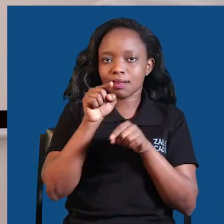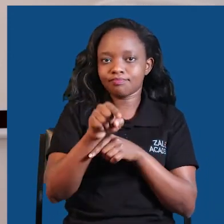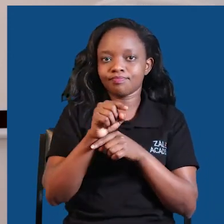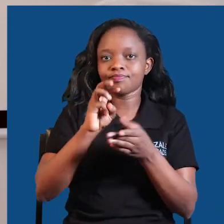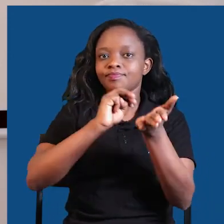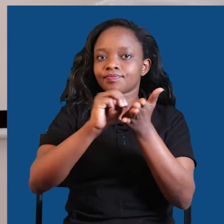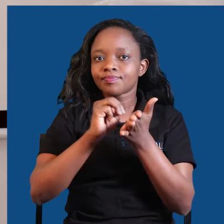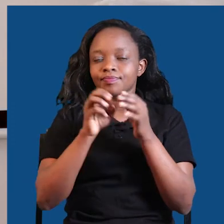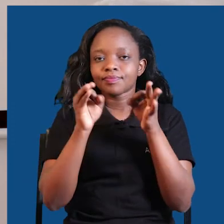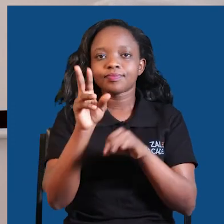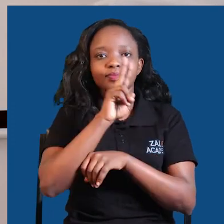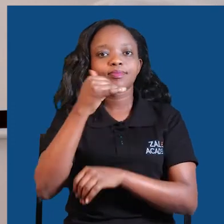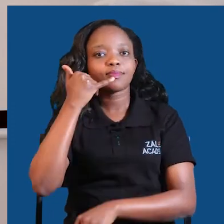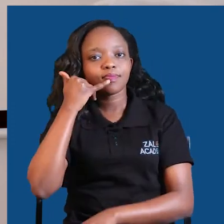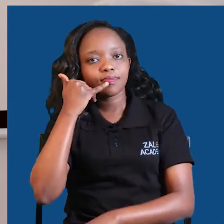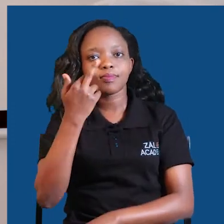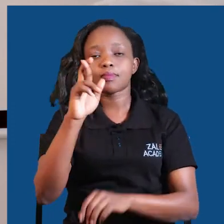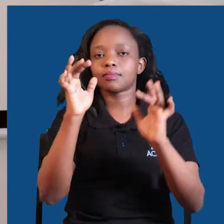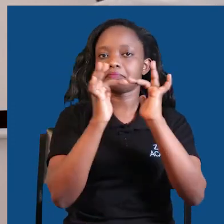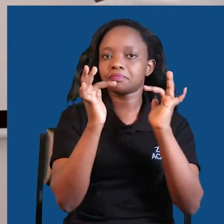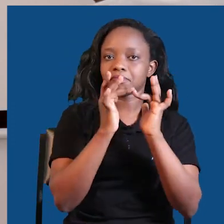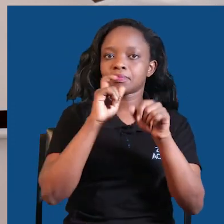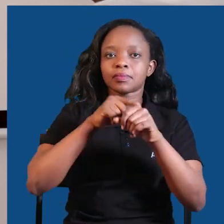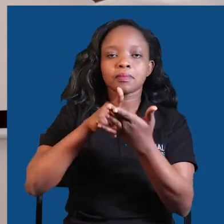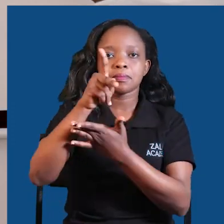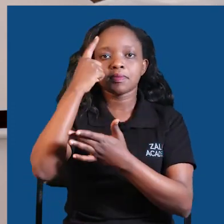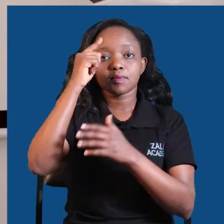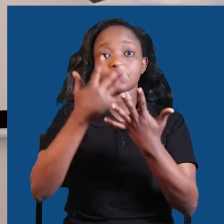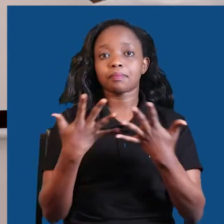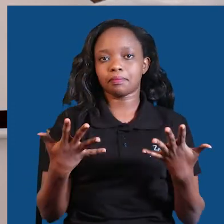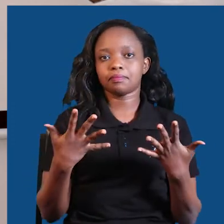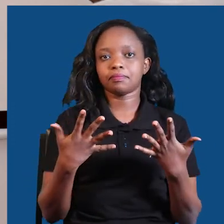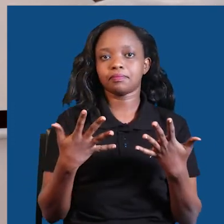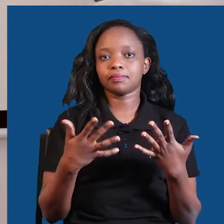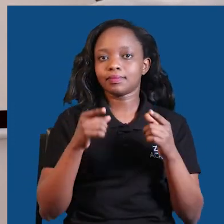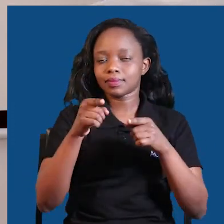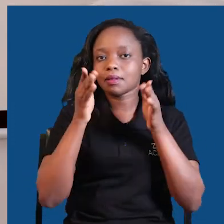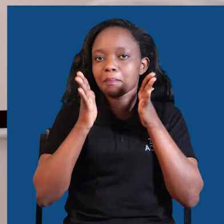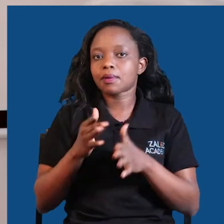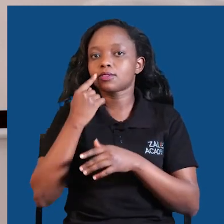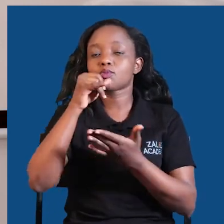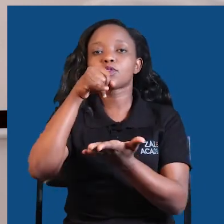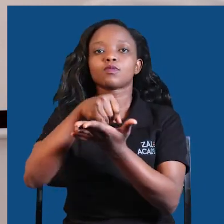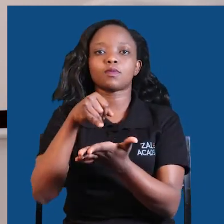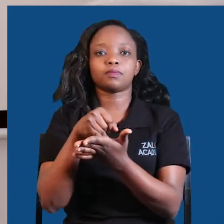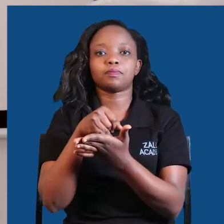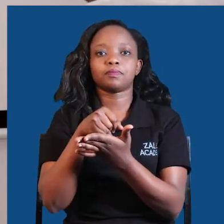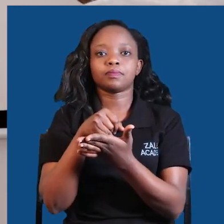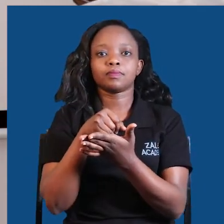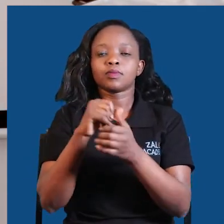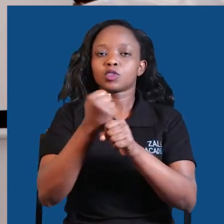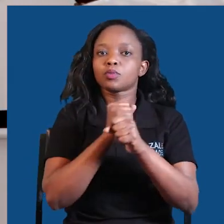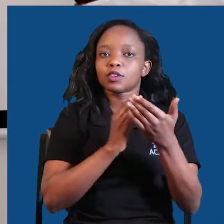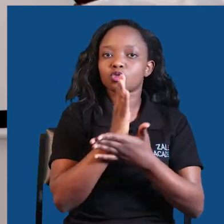in there. So M-Pesa, whether you're using it on your phone or on the internet when you are paying for something on the website, this is the person who is involved